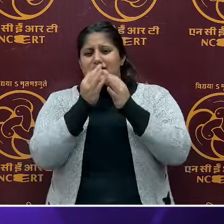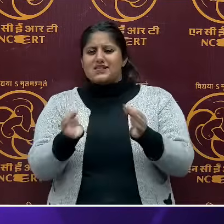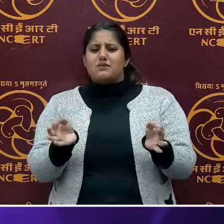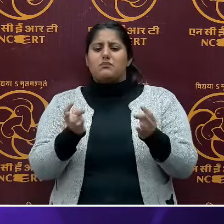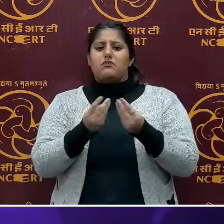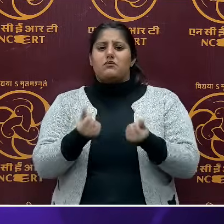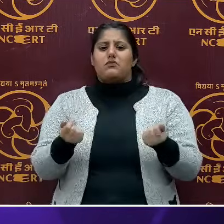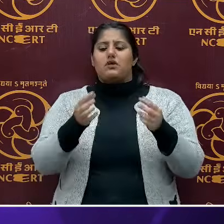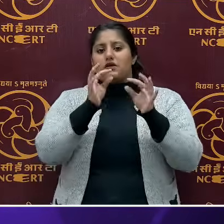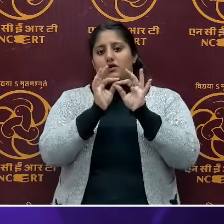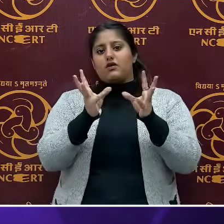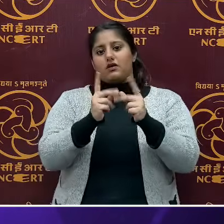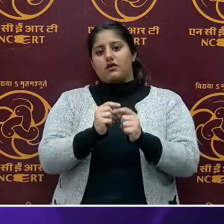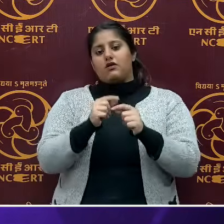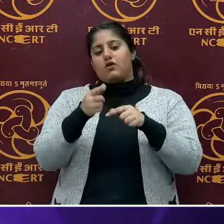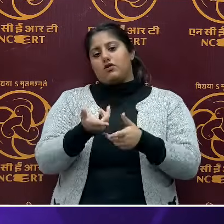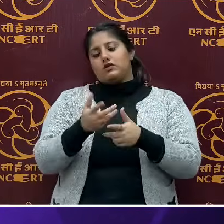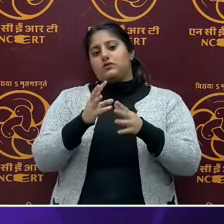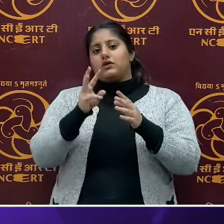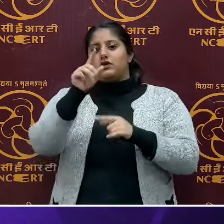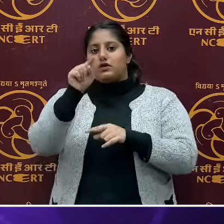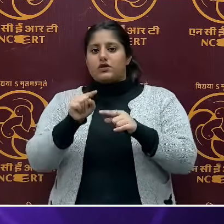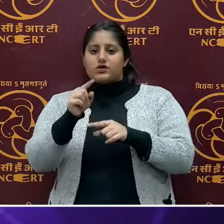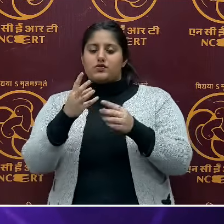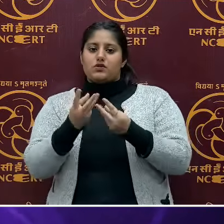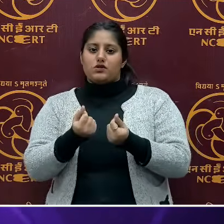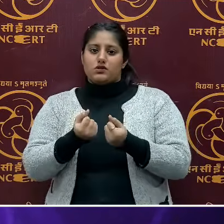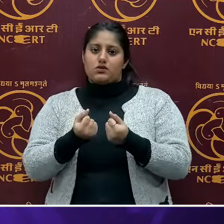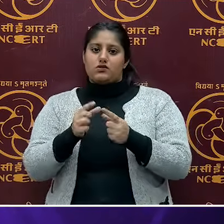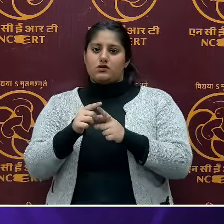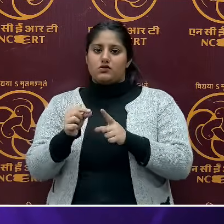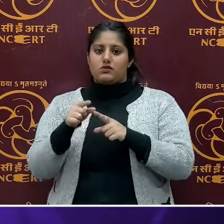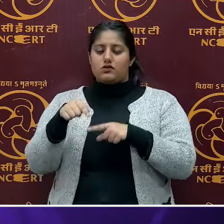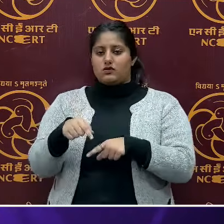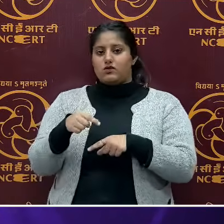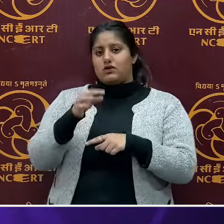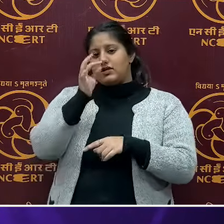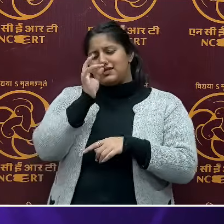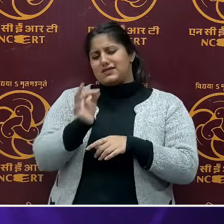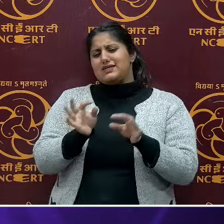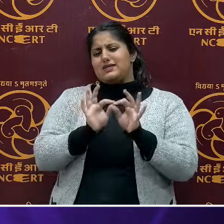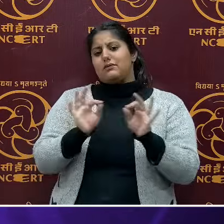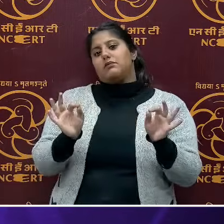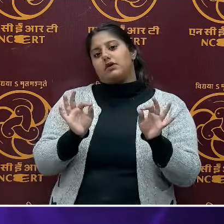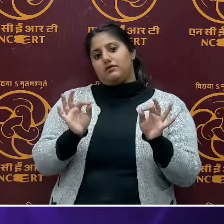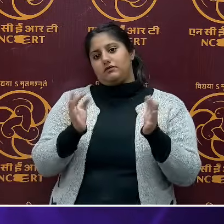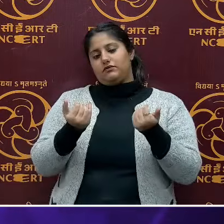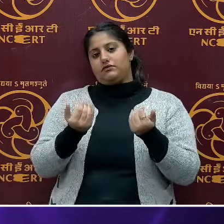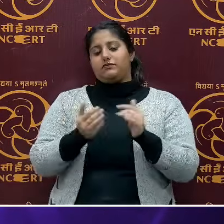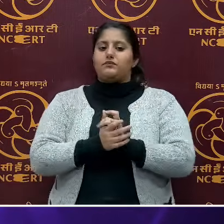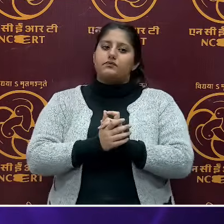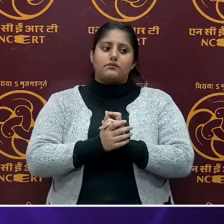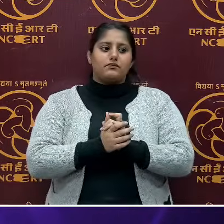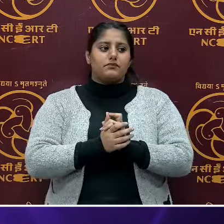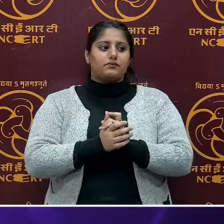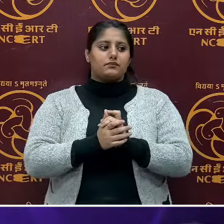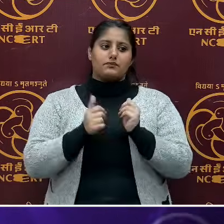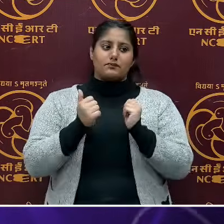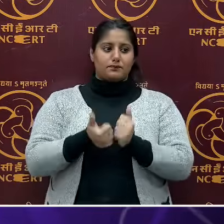number of bricks and just calculate the ratio by converting it into its simplest form. Fine.